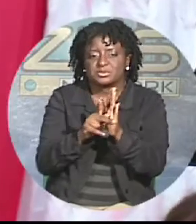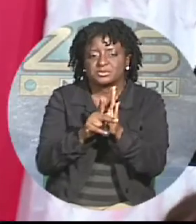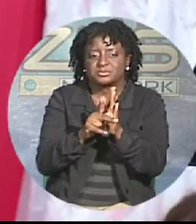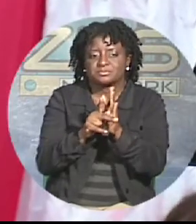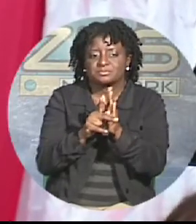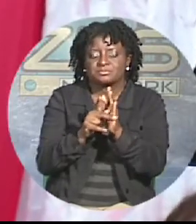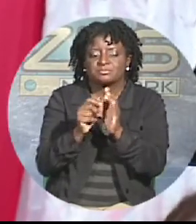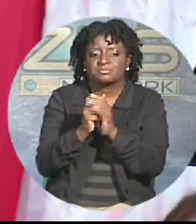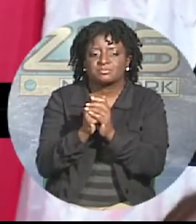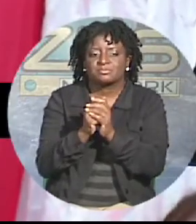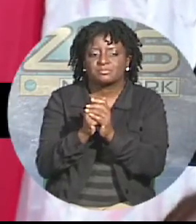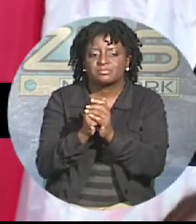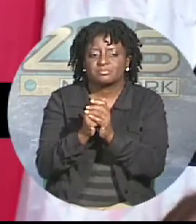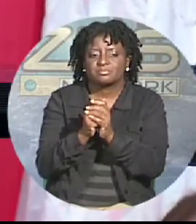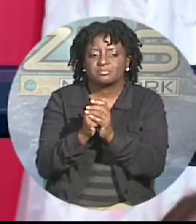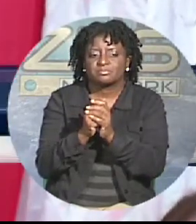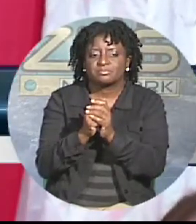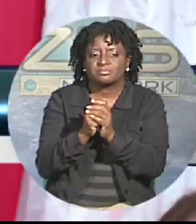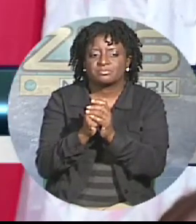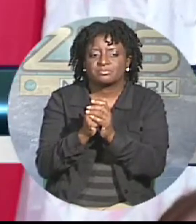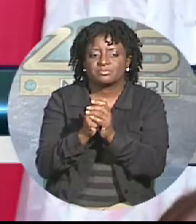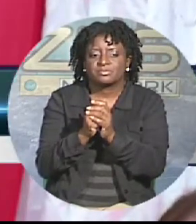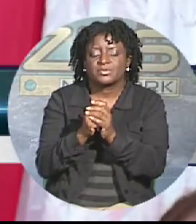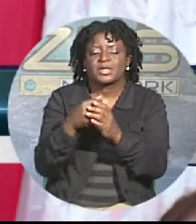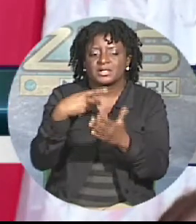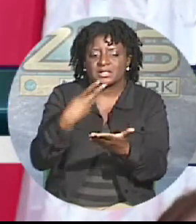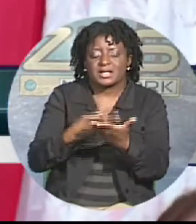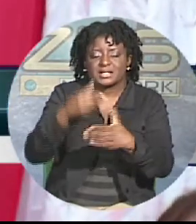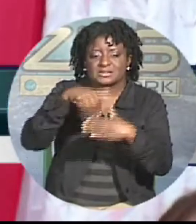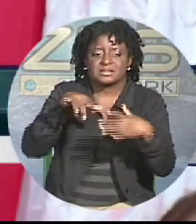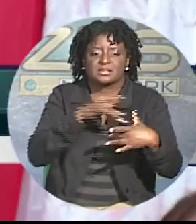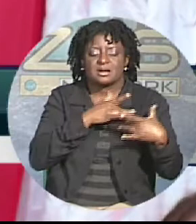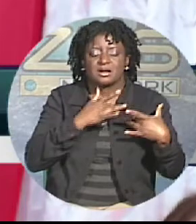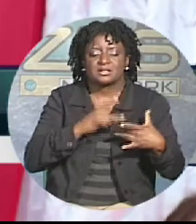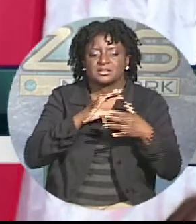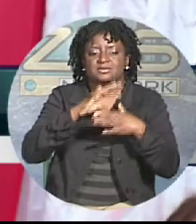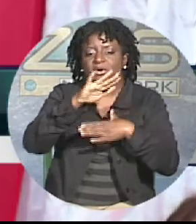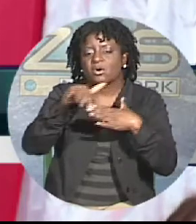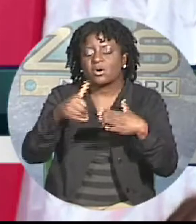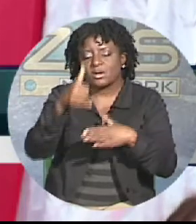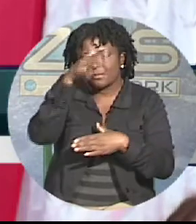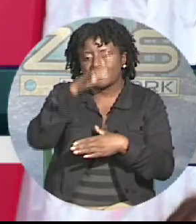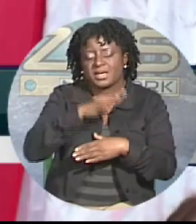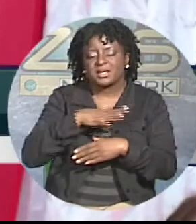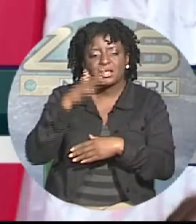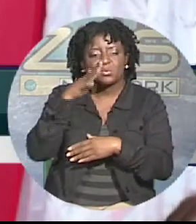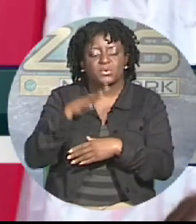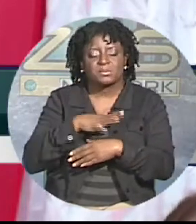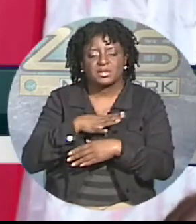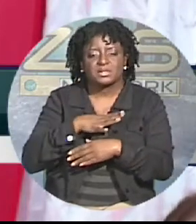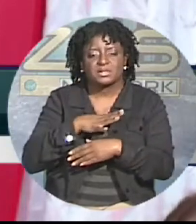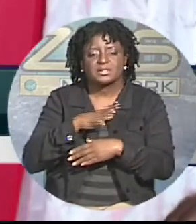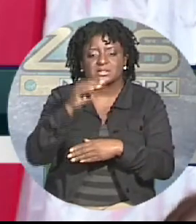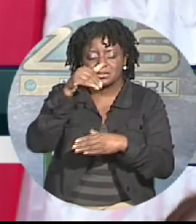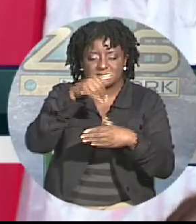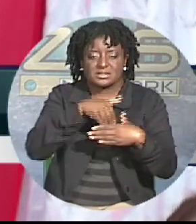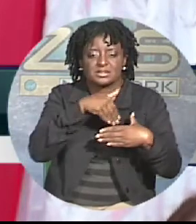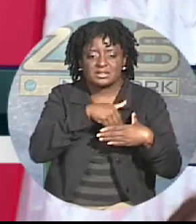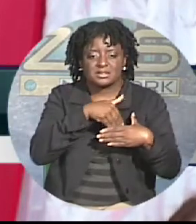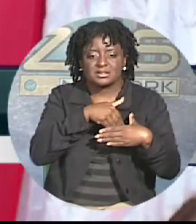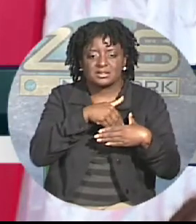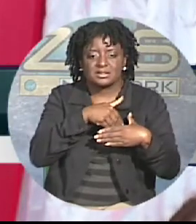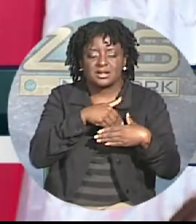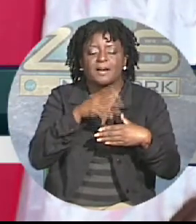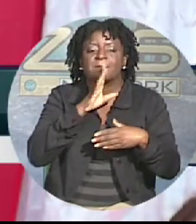I believe, lies within the hearts of all men and women because it is firmly implanted therein by